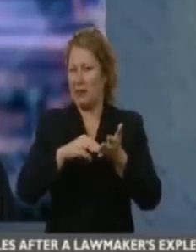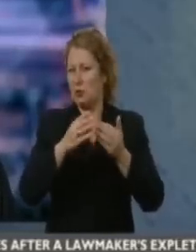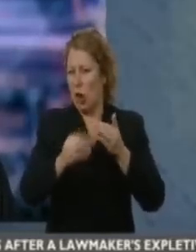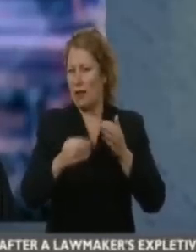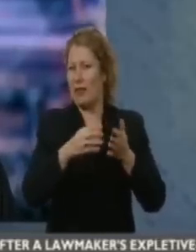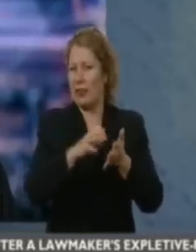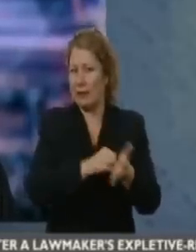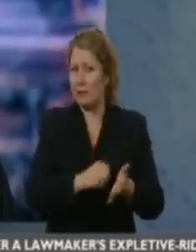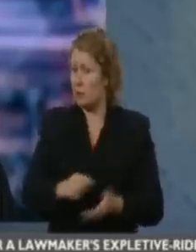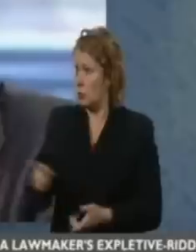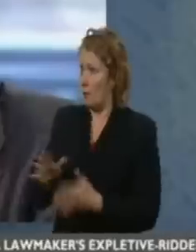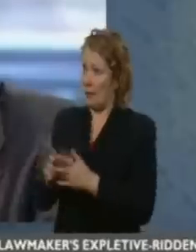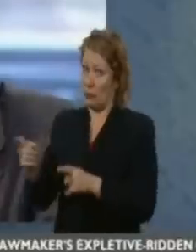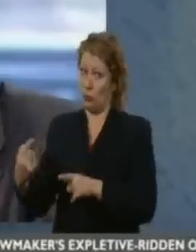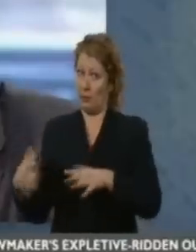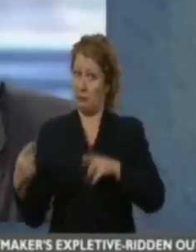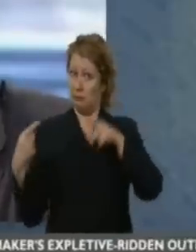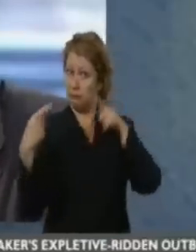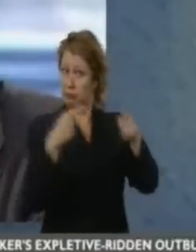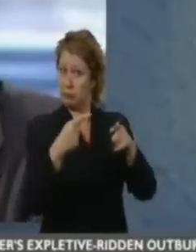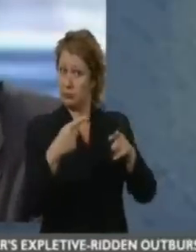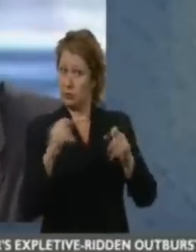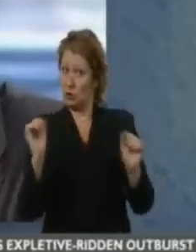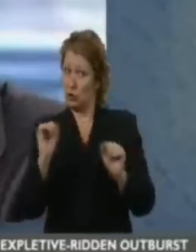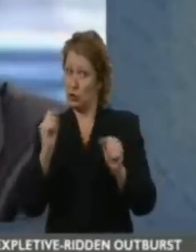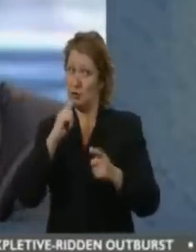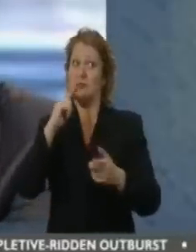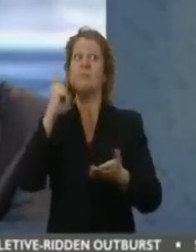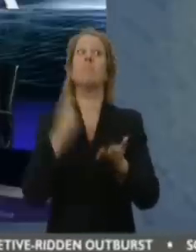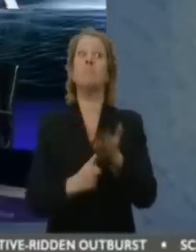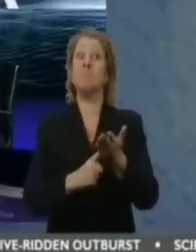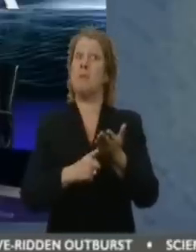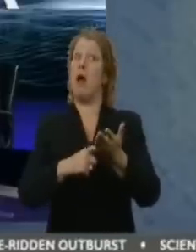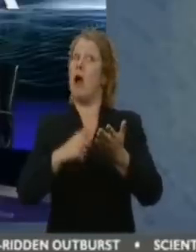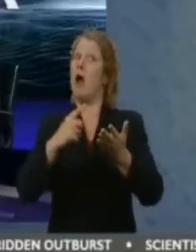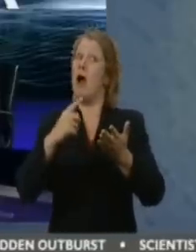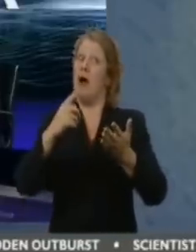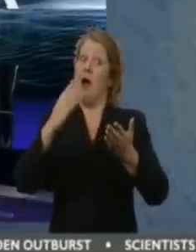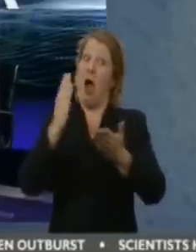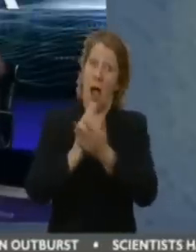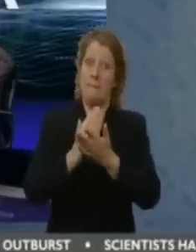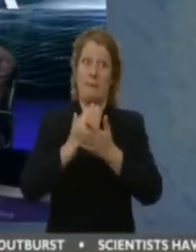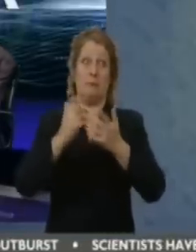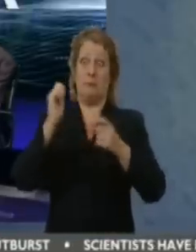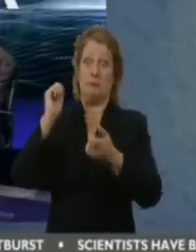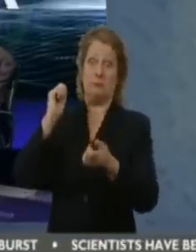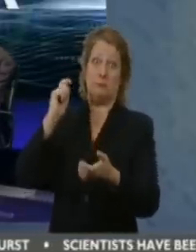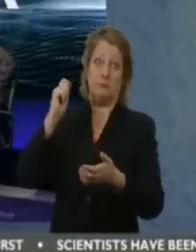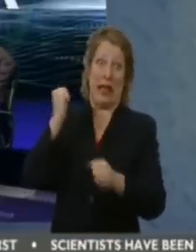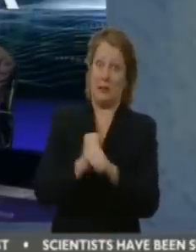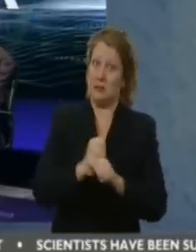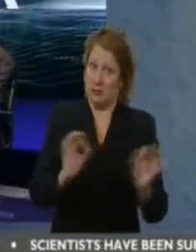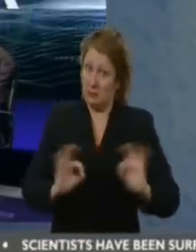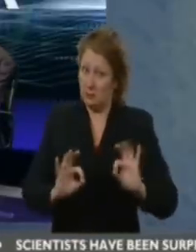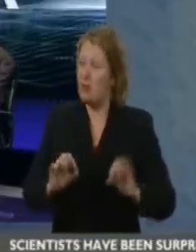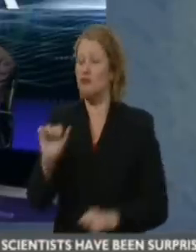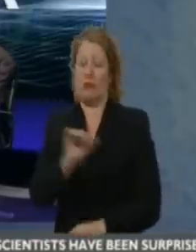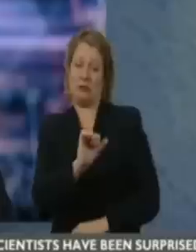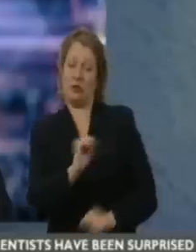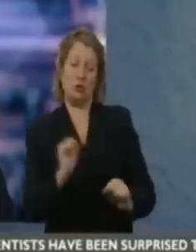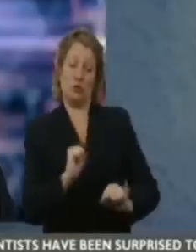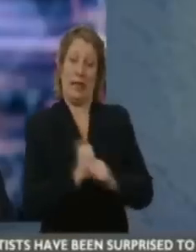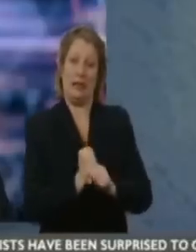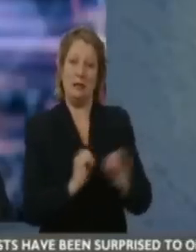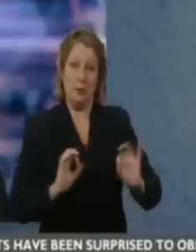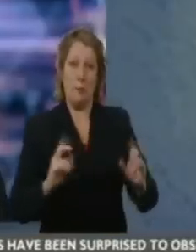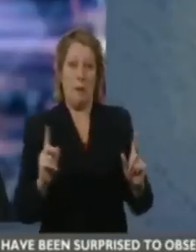to be said, this has never been... It's been proven. It's never yielded convictions in a Russian court. It has indeed. It has indeed. They actually convicted a sawmill foreman